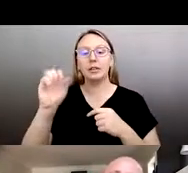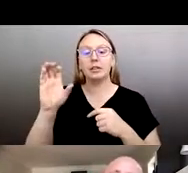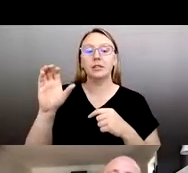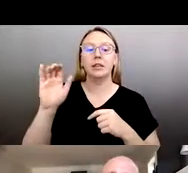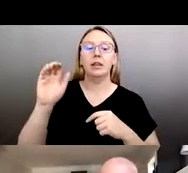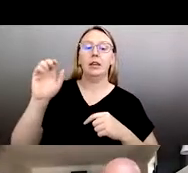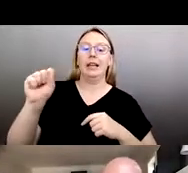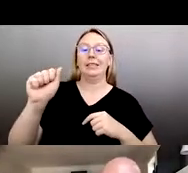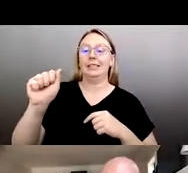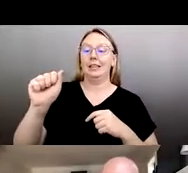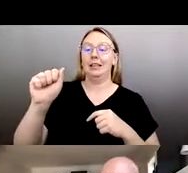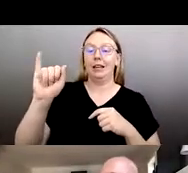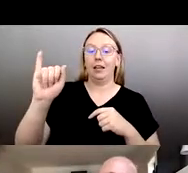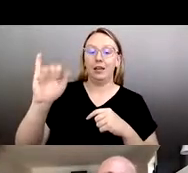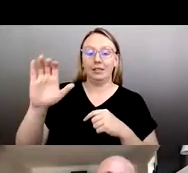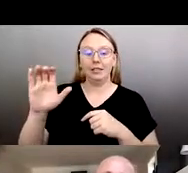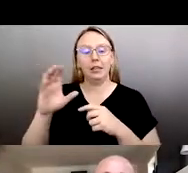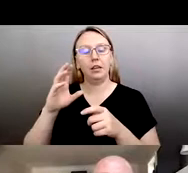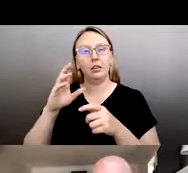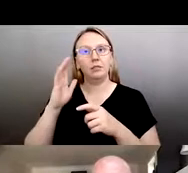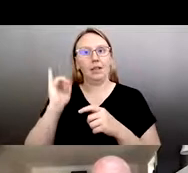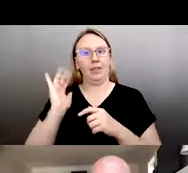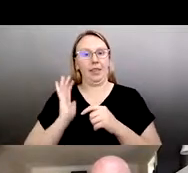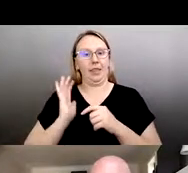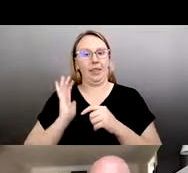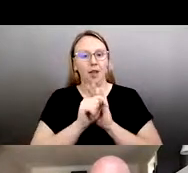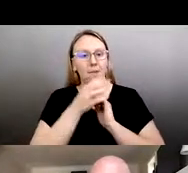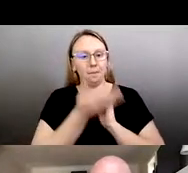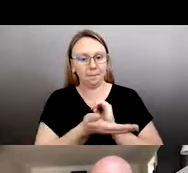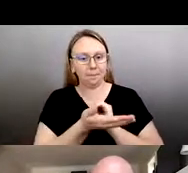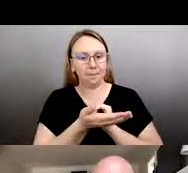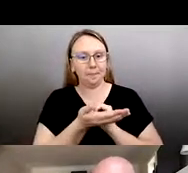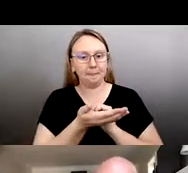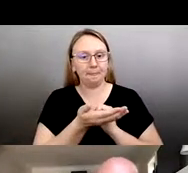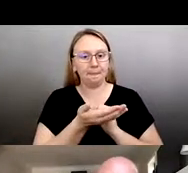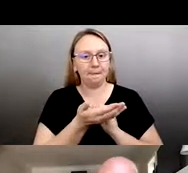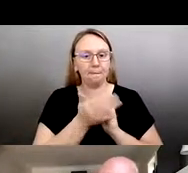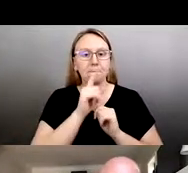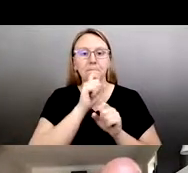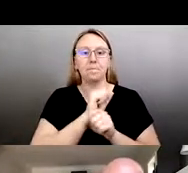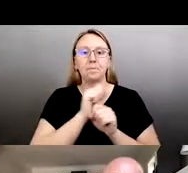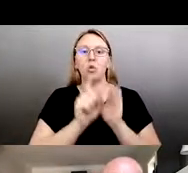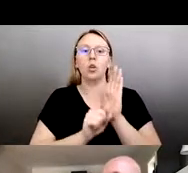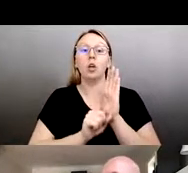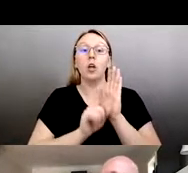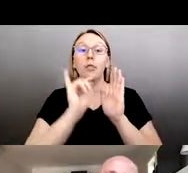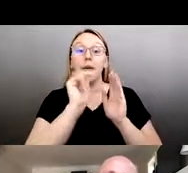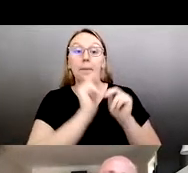different city and the museum was very different. The Prudential Building that we see in the background here was actually the tallest building in the city